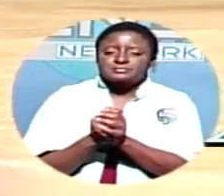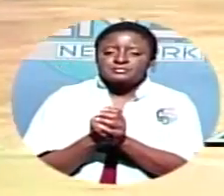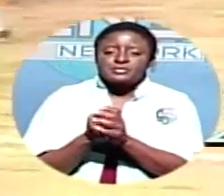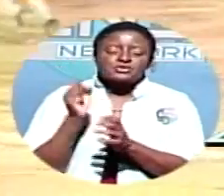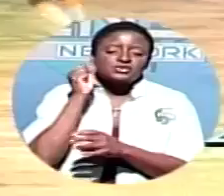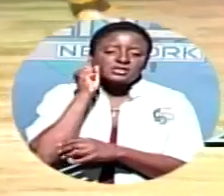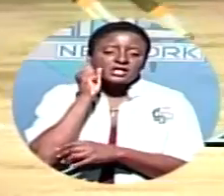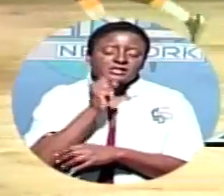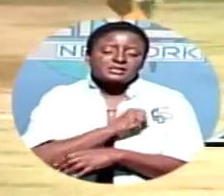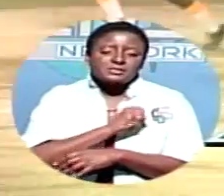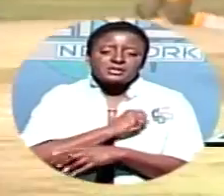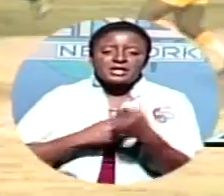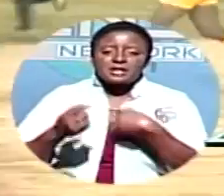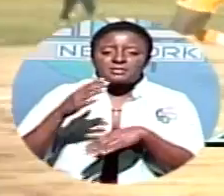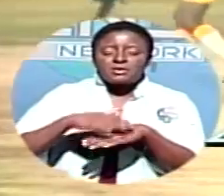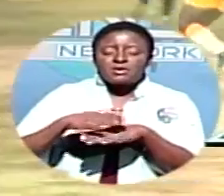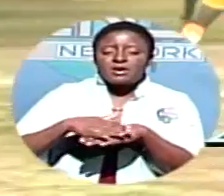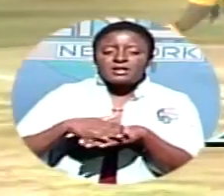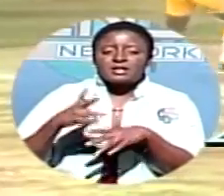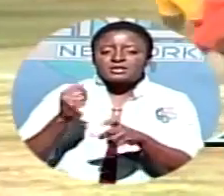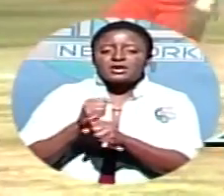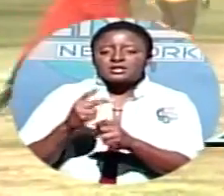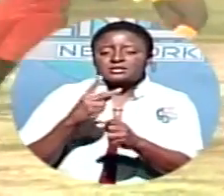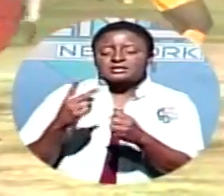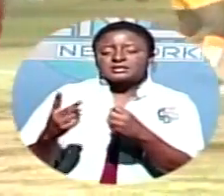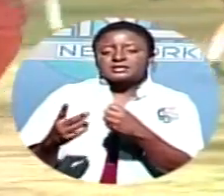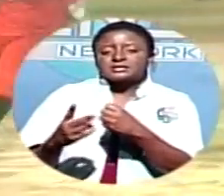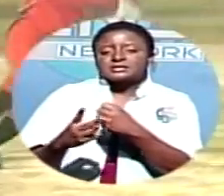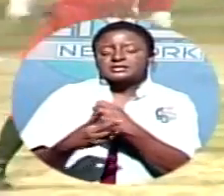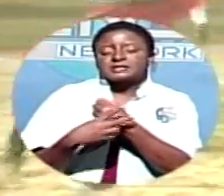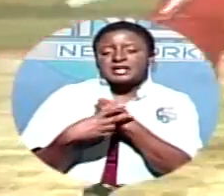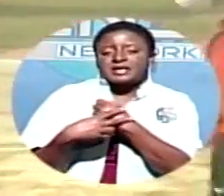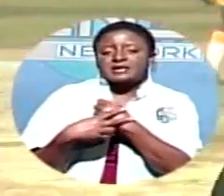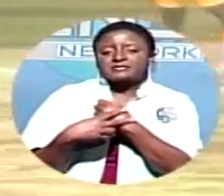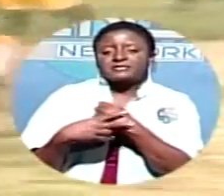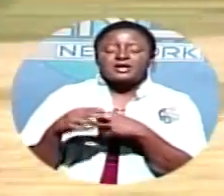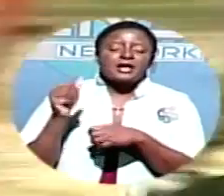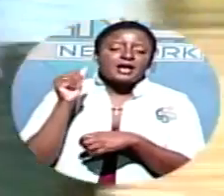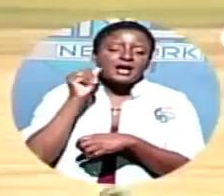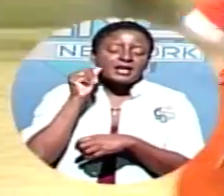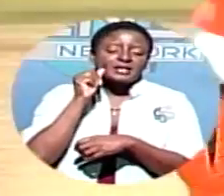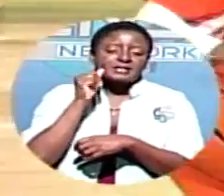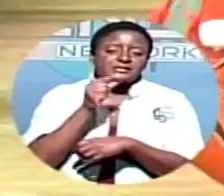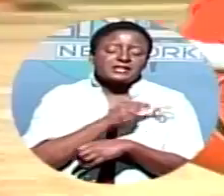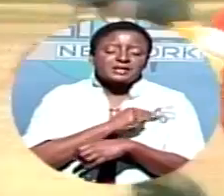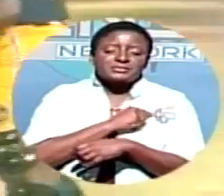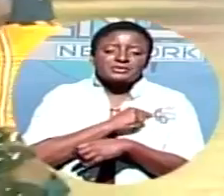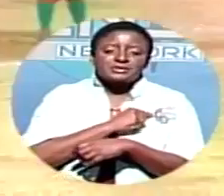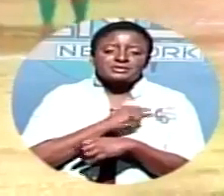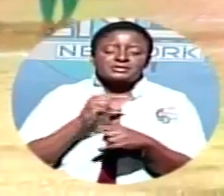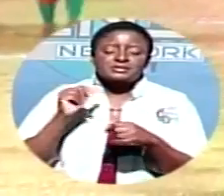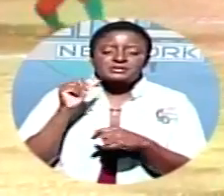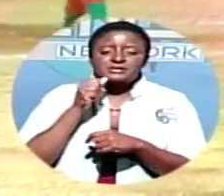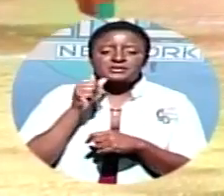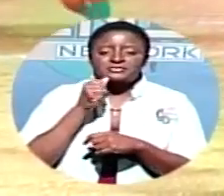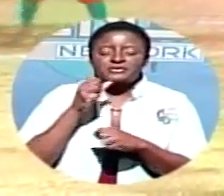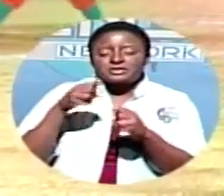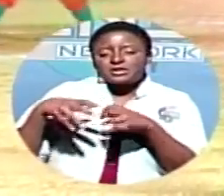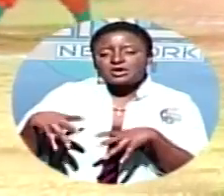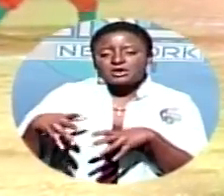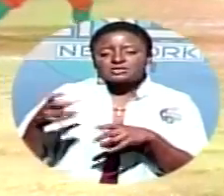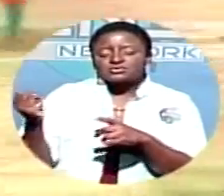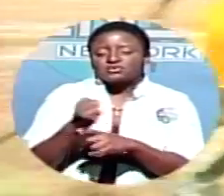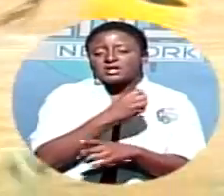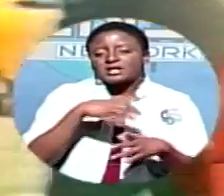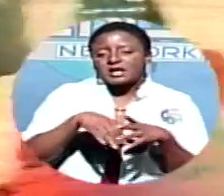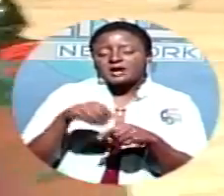Chanel Simonet came on in relief and got the save. Alex Gabriel, she went the distance for the Sharks and suffered the loss, striking out four